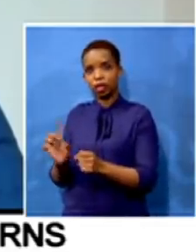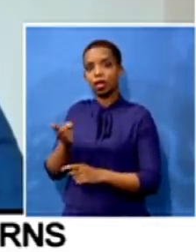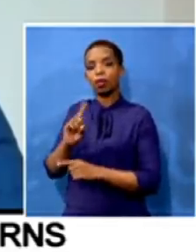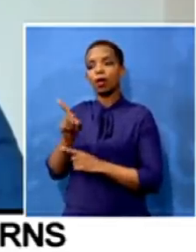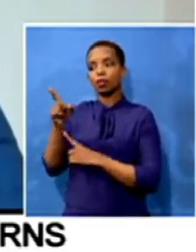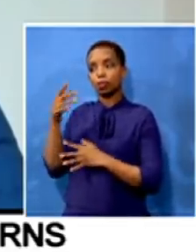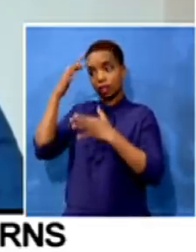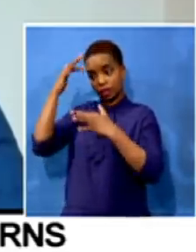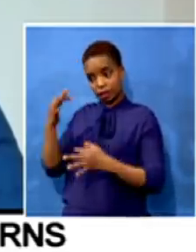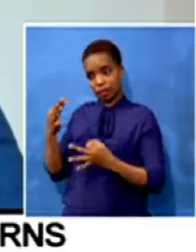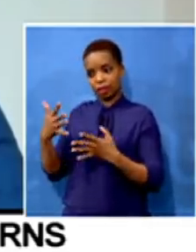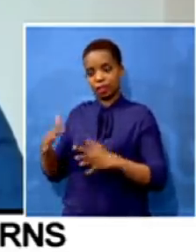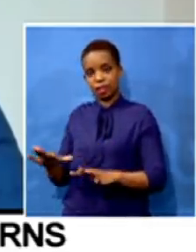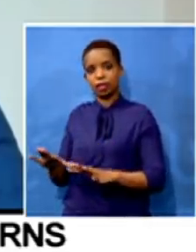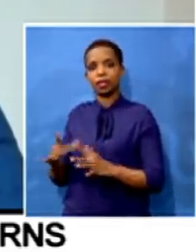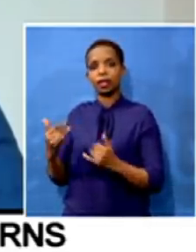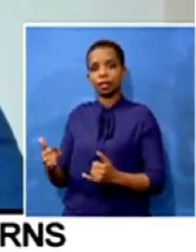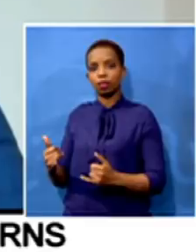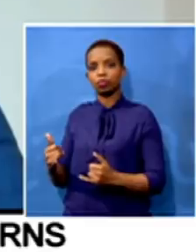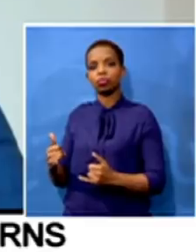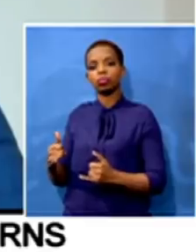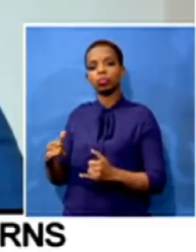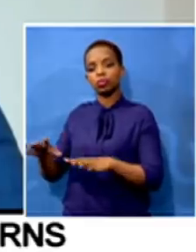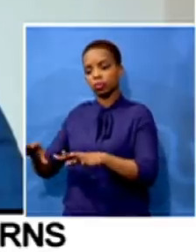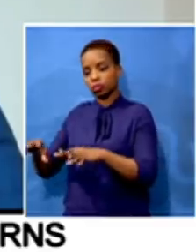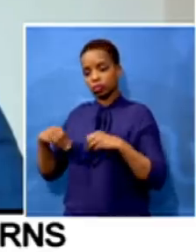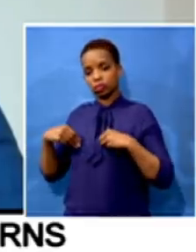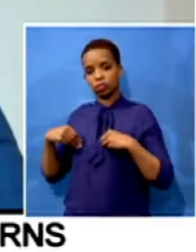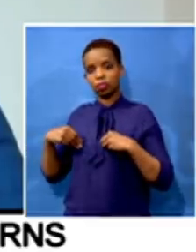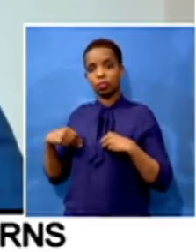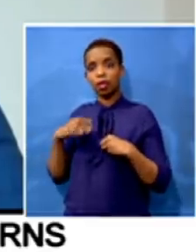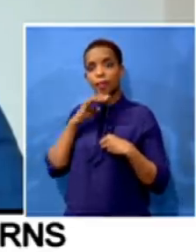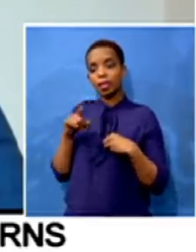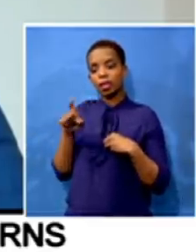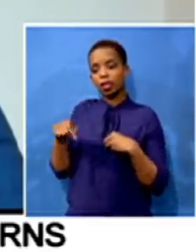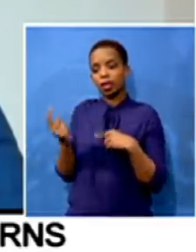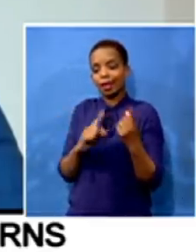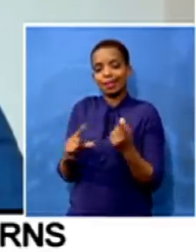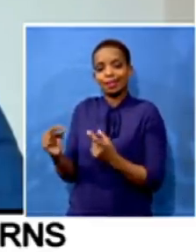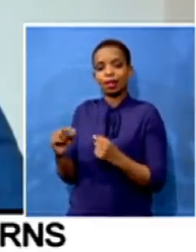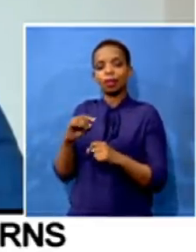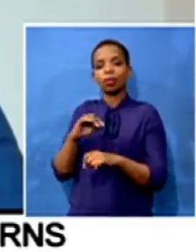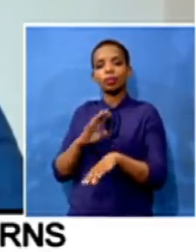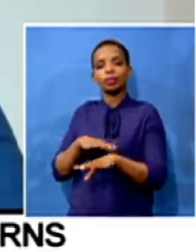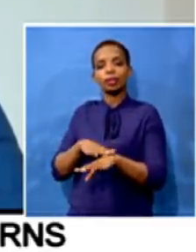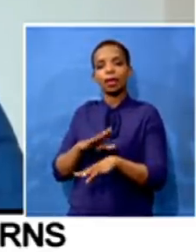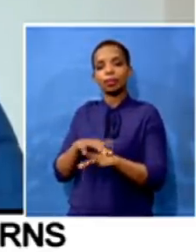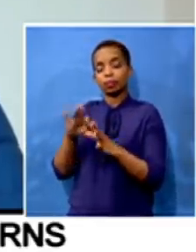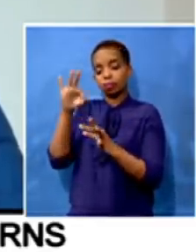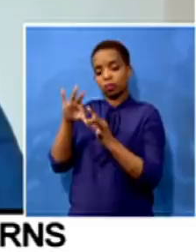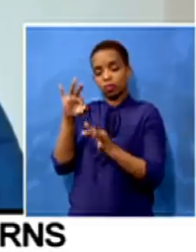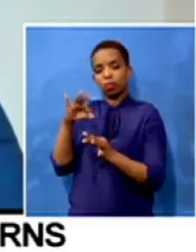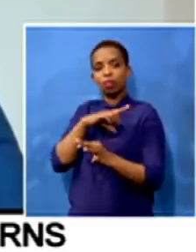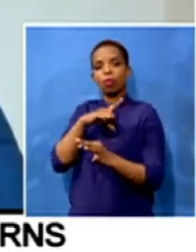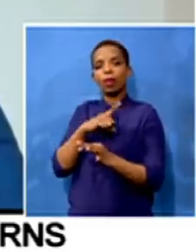decide to adopt should be done at the optimal time for it to yield optimal results. And given that we